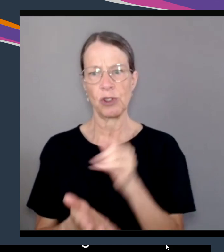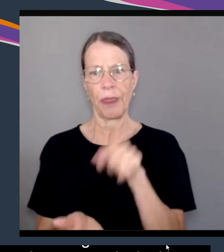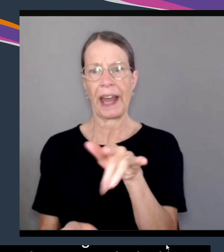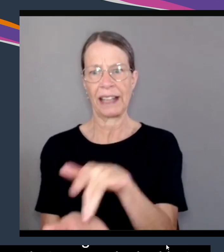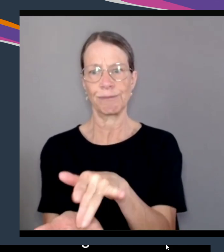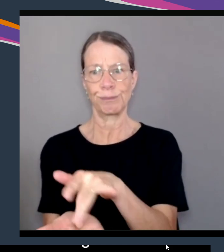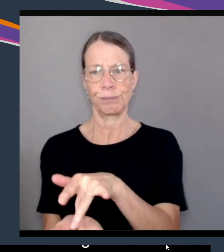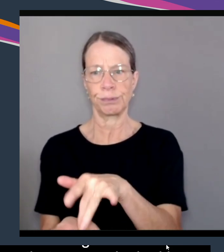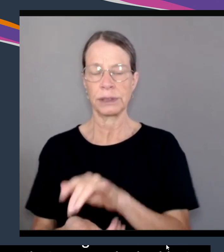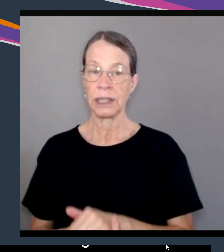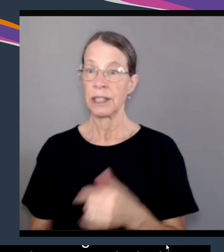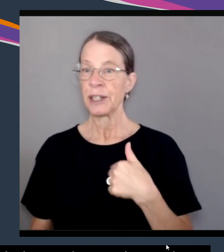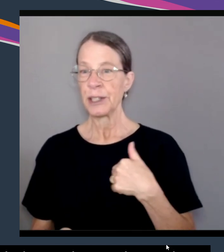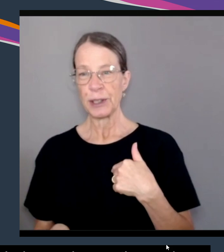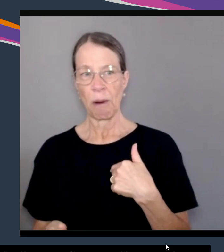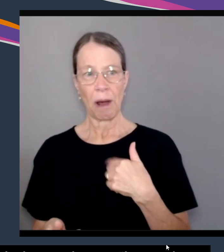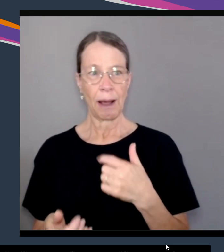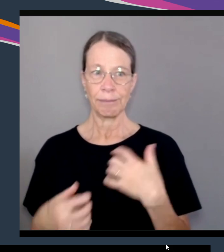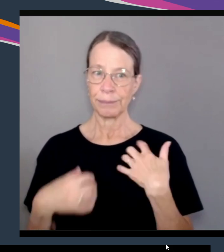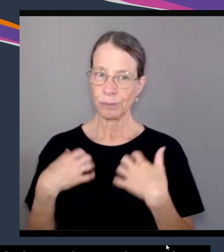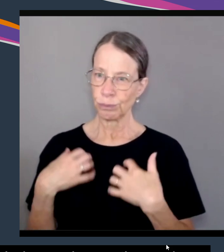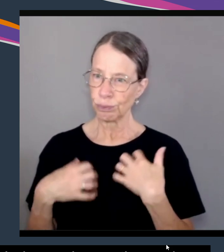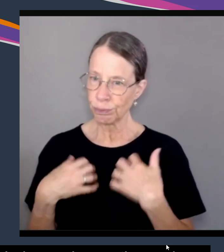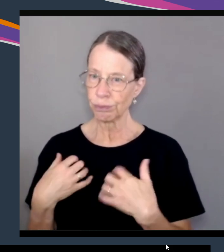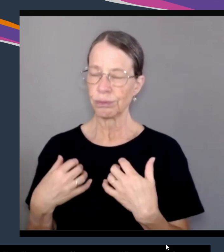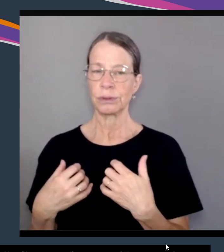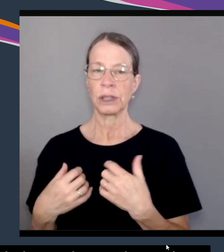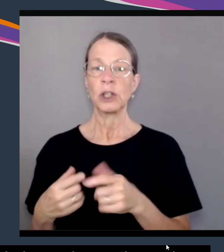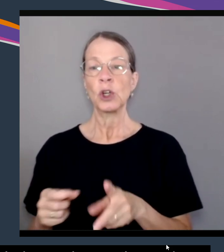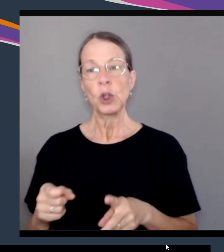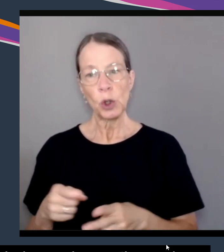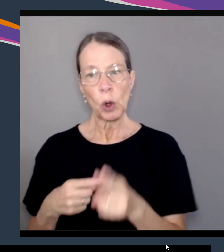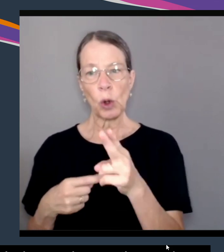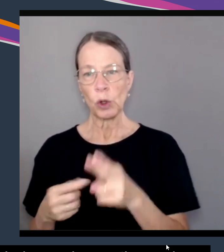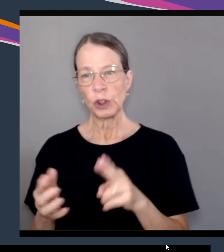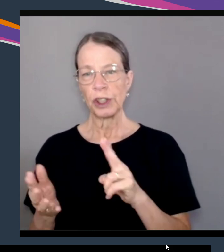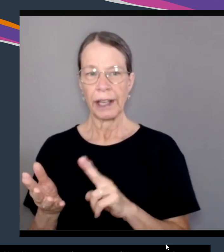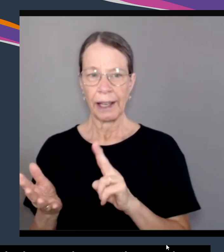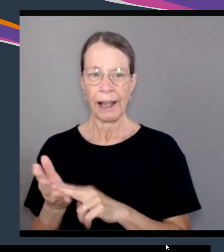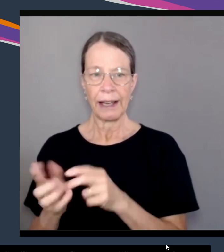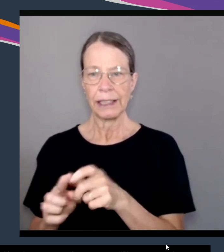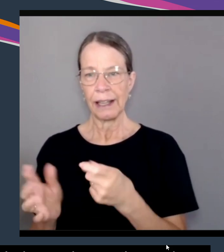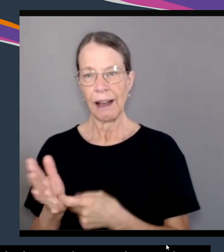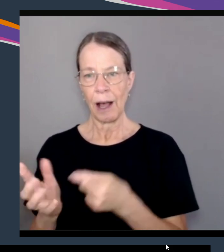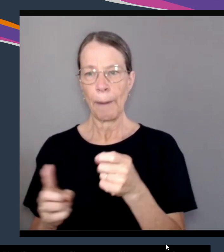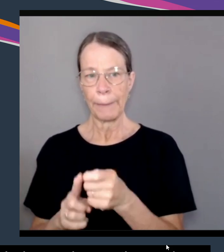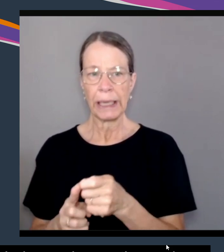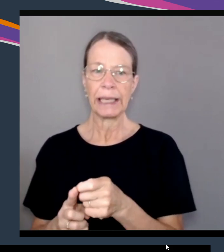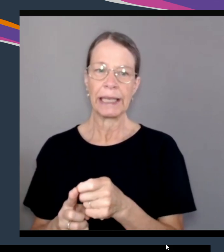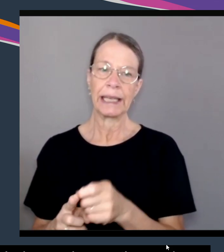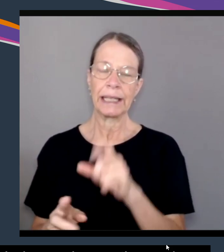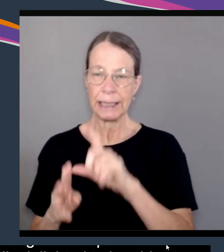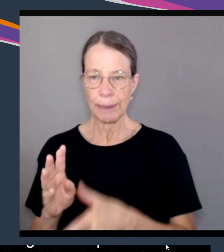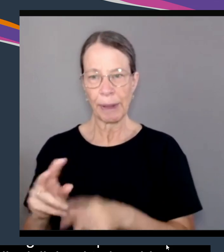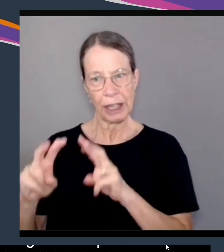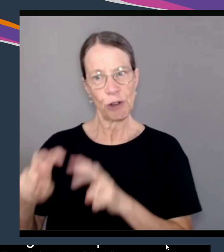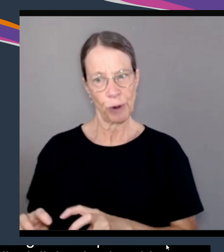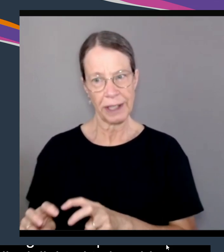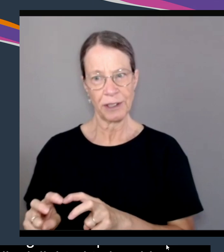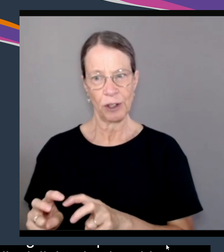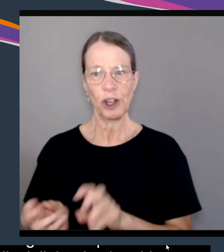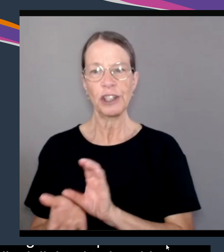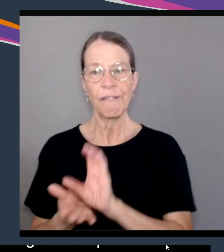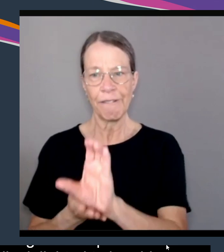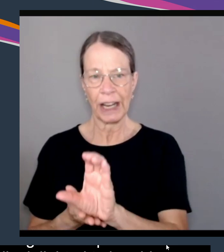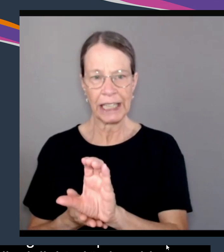launch the NDRP's 2026 Disability Research Funding Round and to announce, as Mary has indicated, the government's investment of